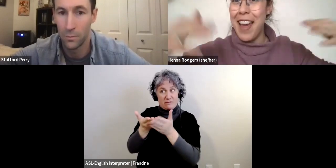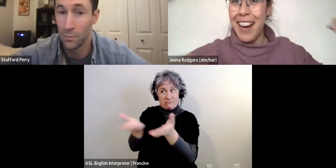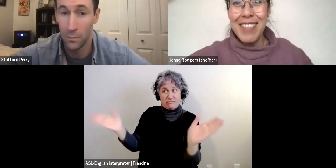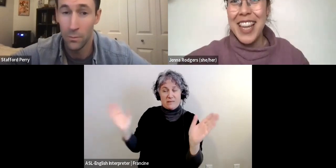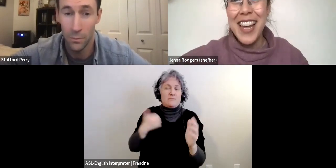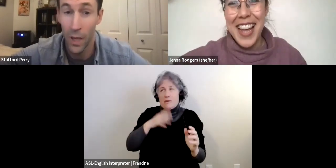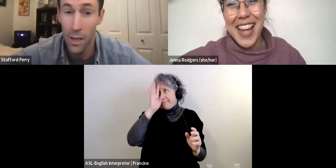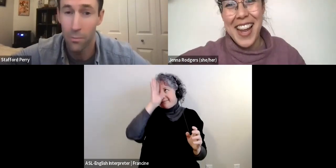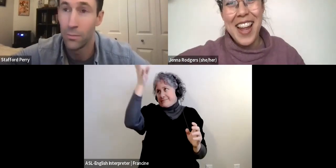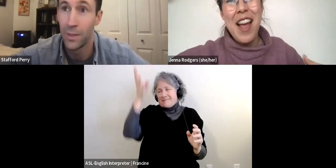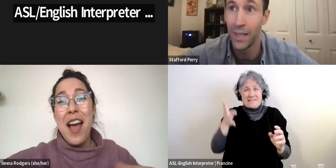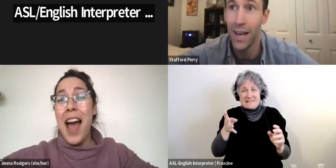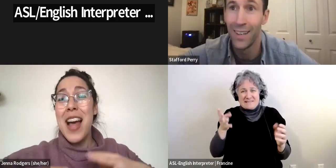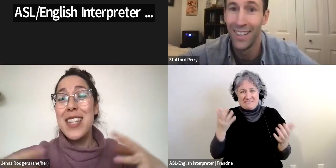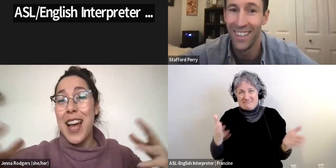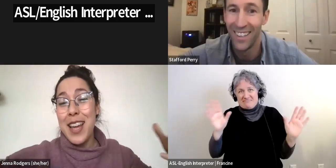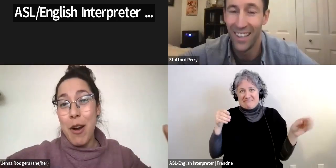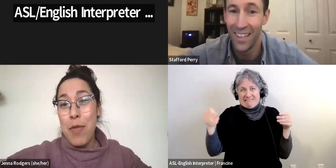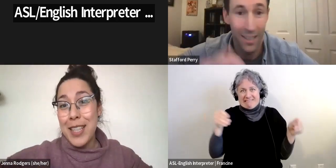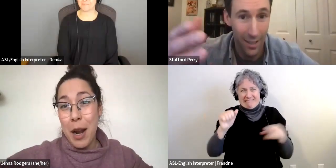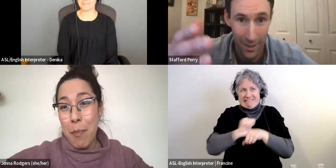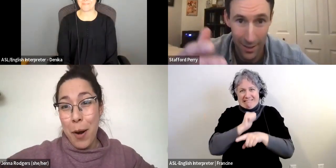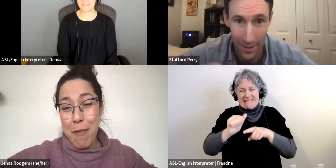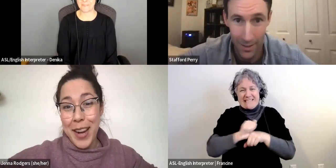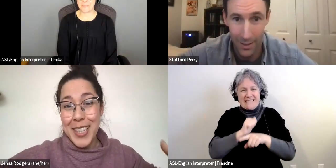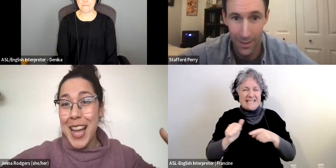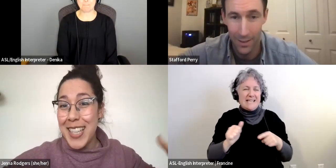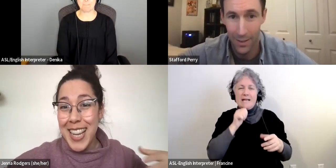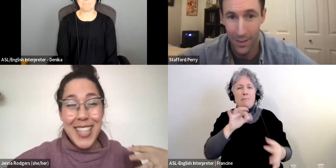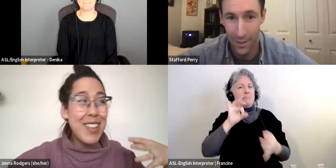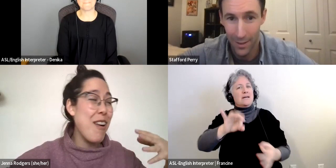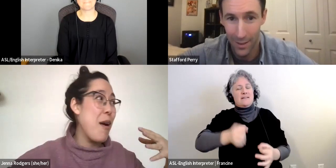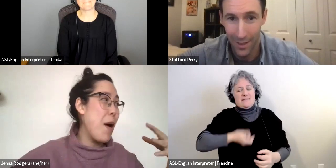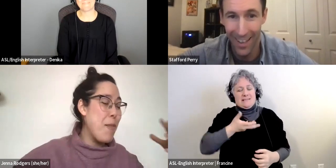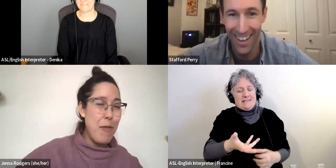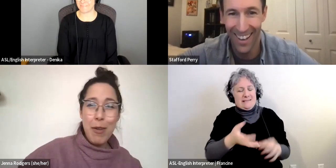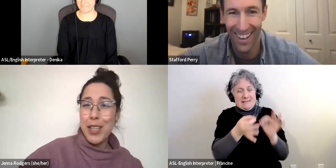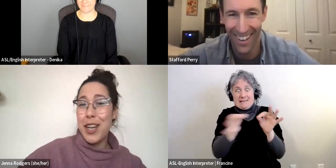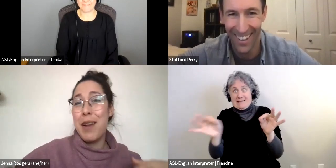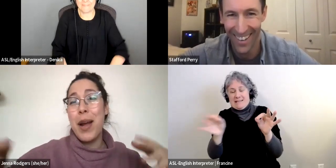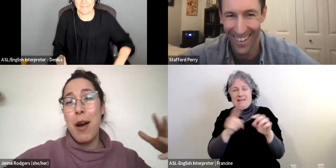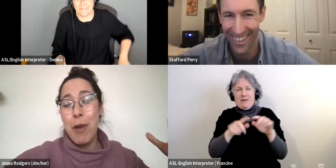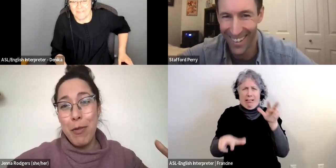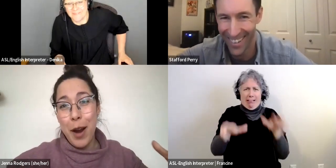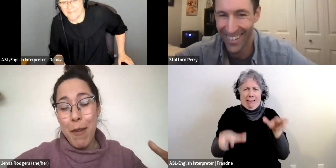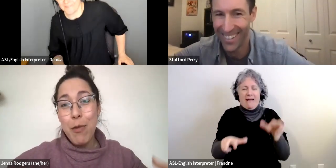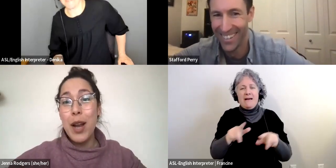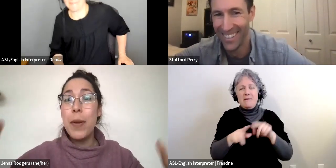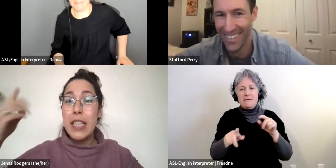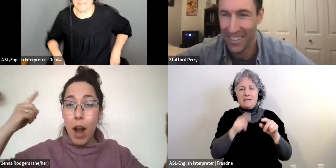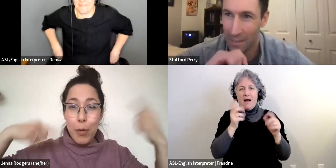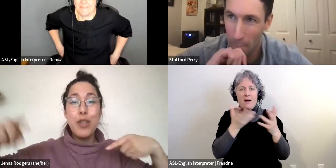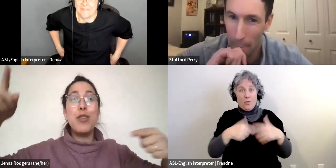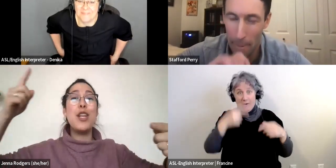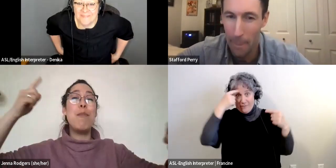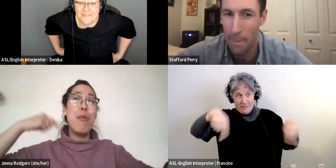wing it there. Yeah. Yeah. And that, that's not a perfect sentence or a perfect question, and it might not work for everyone,